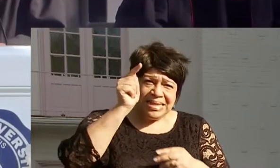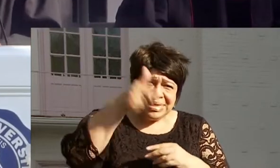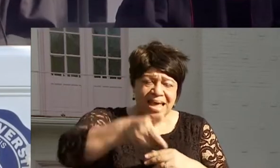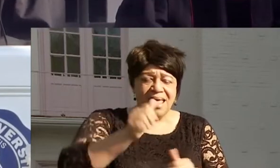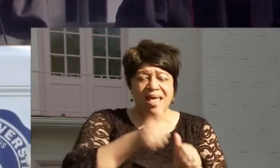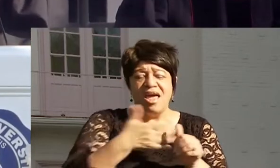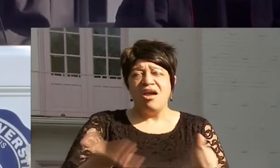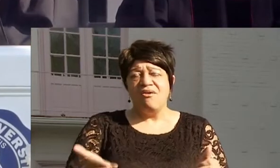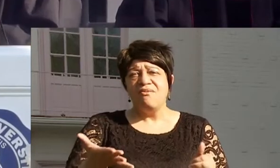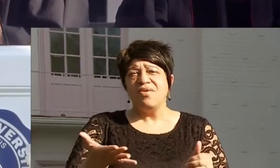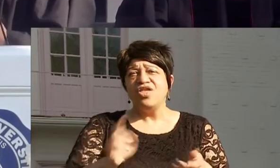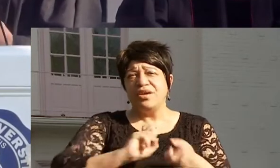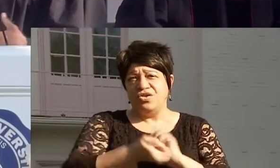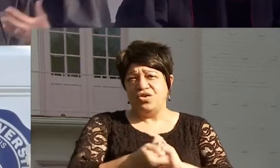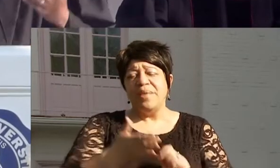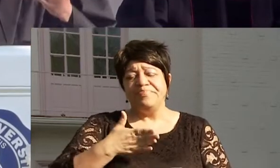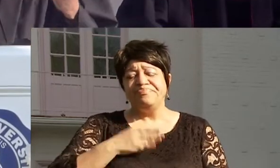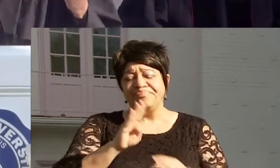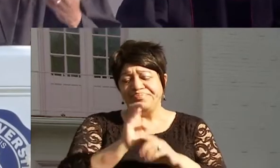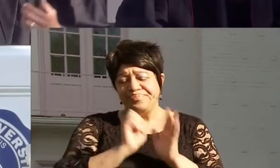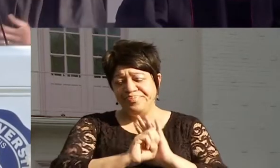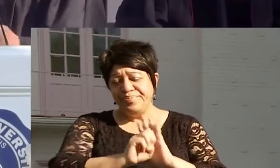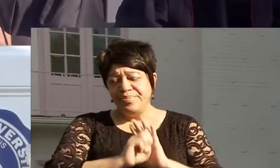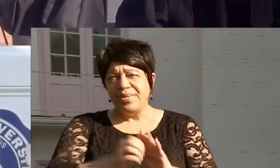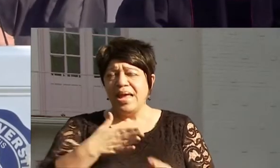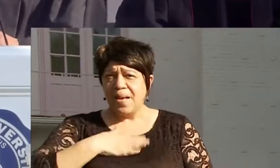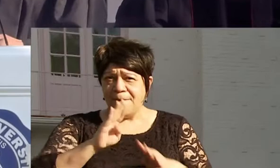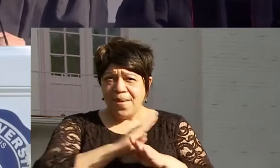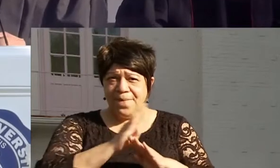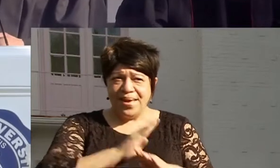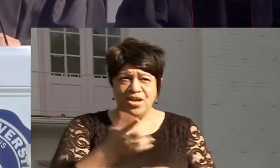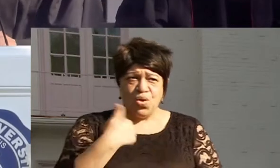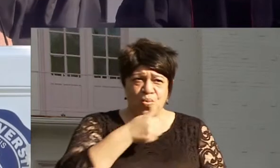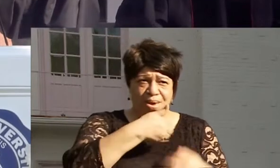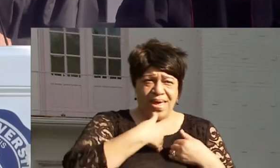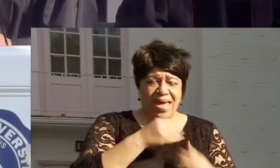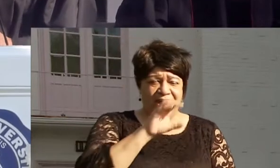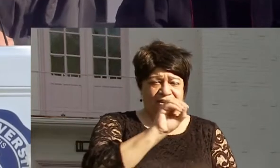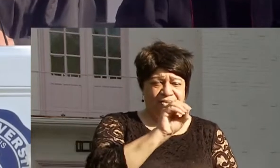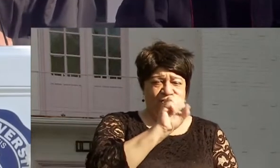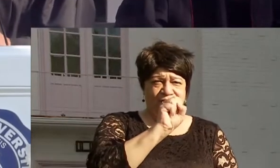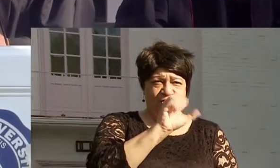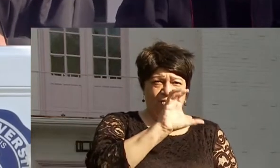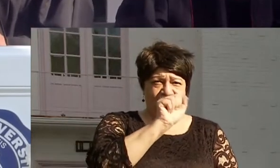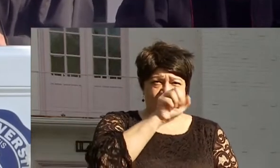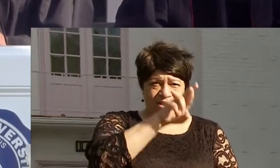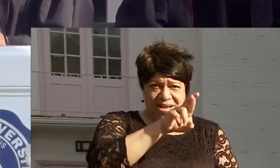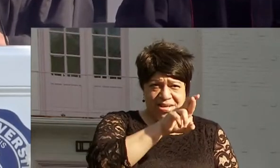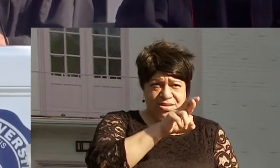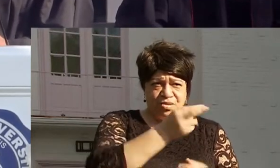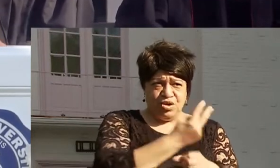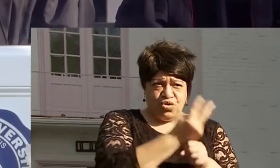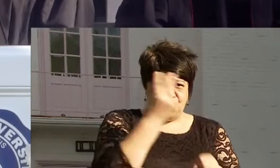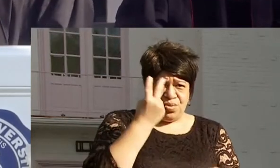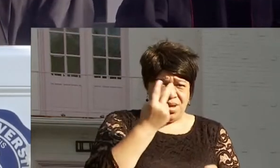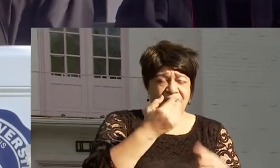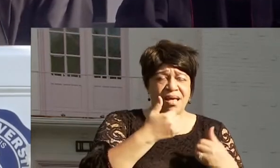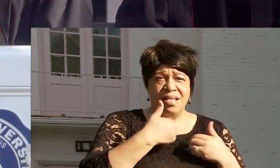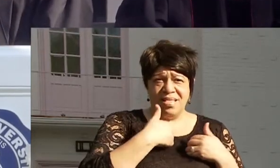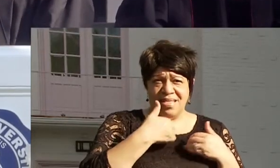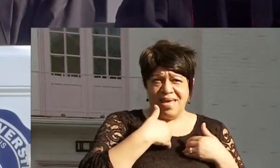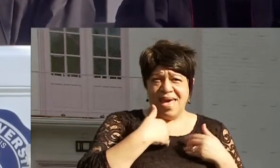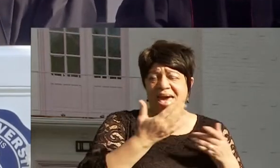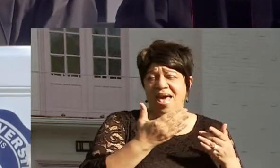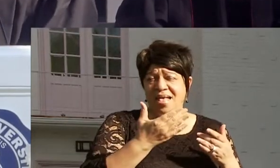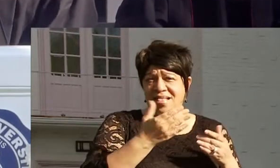you an example. In my business, we have the Oscars, right? And 2 years ago, they held that ceremony for the first time with no